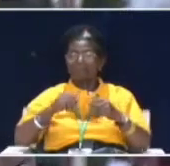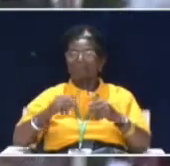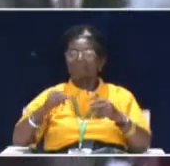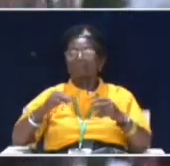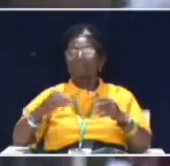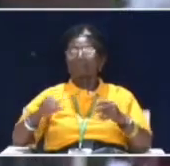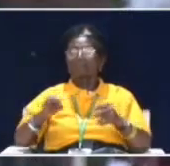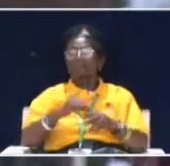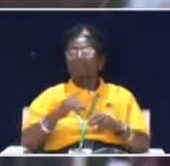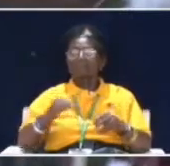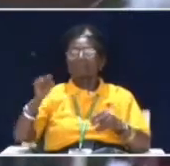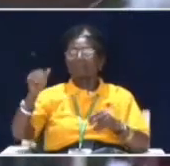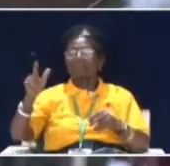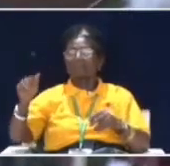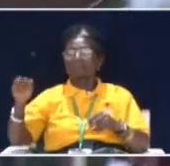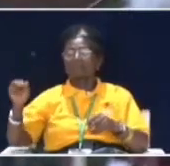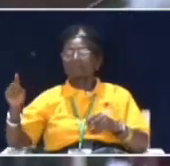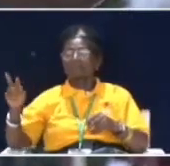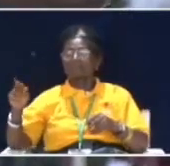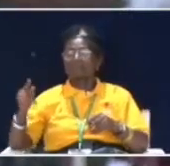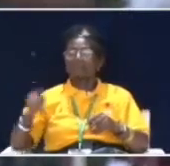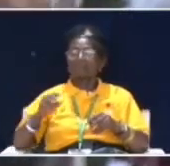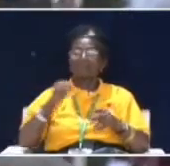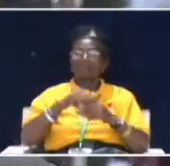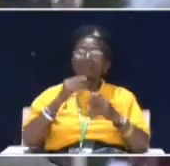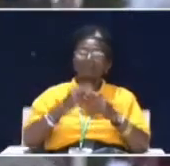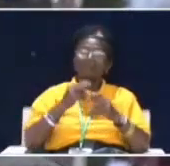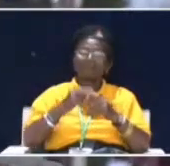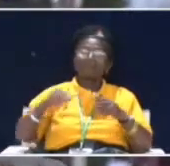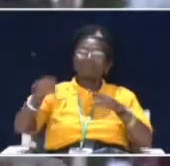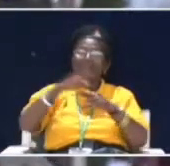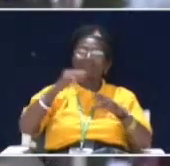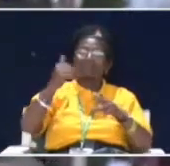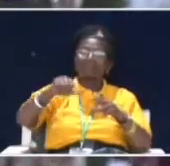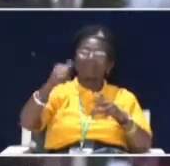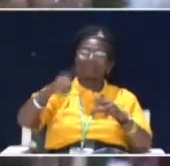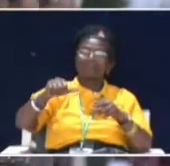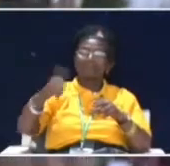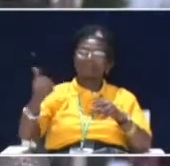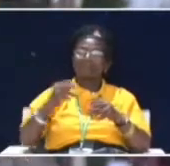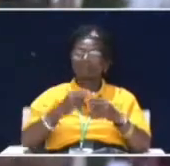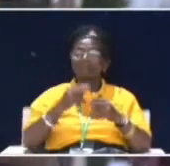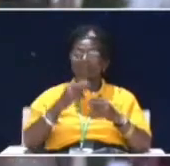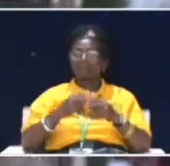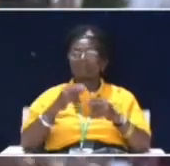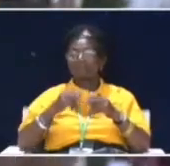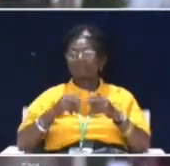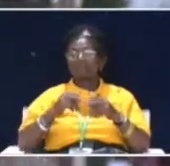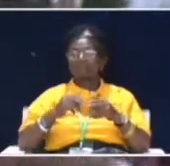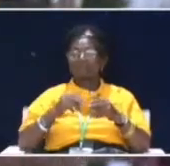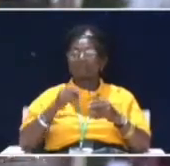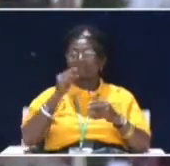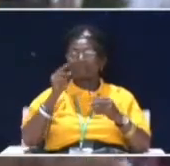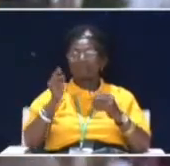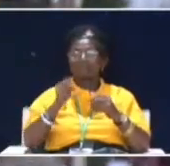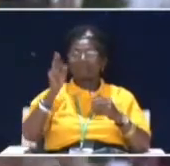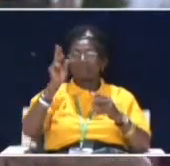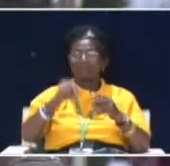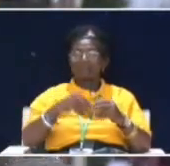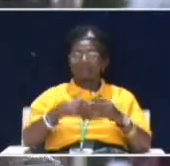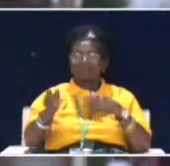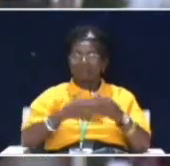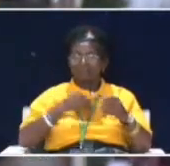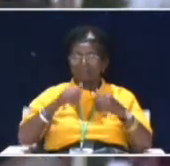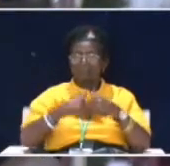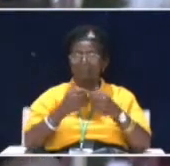gbile. In the name that's above every other name. Ni oruko to ju gbogbo oruko lo. No matter how high you are today, oni